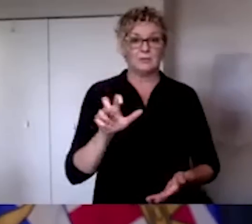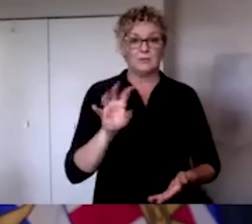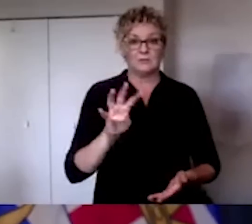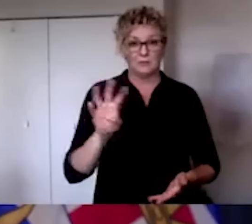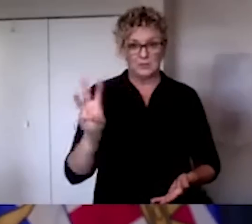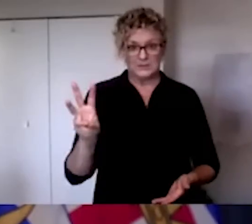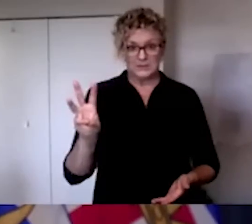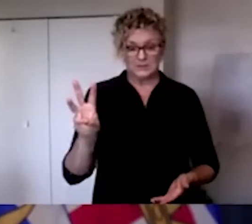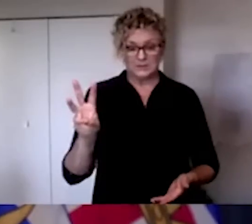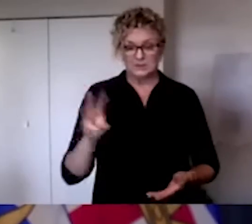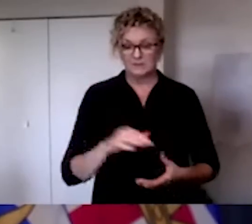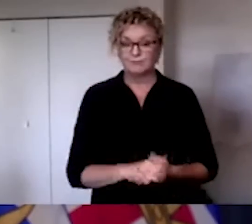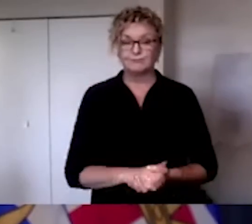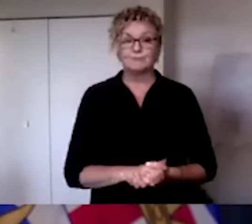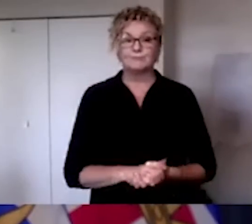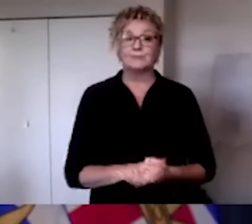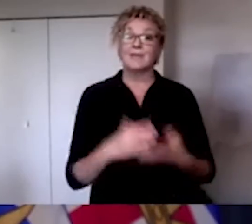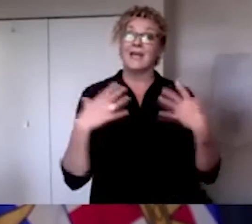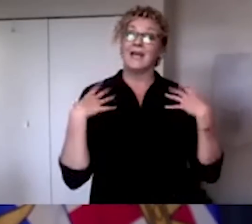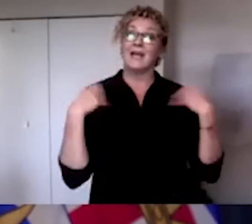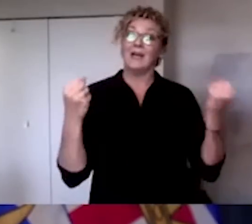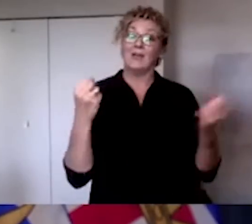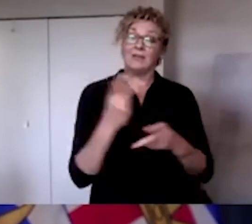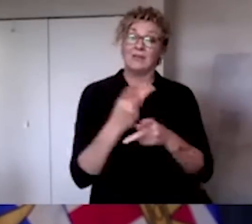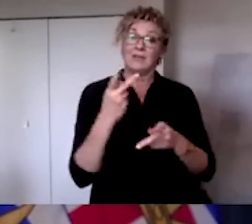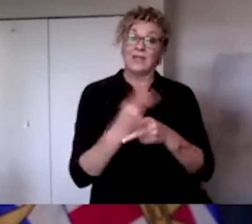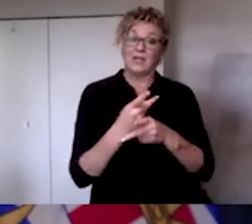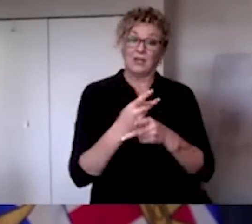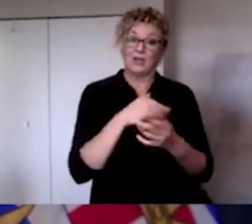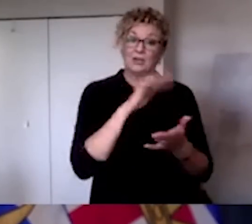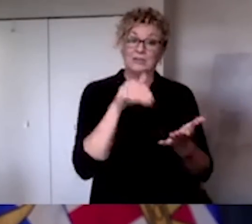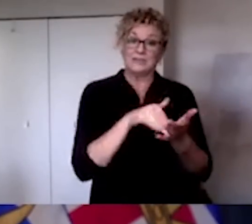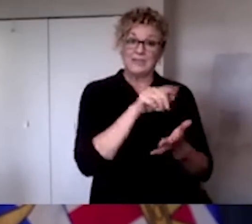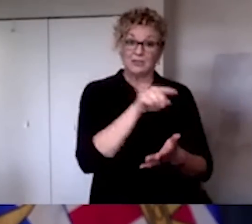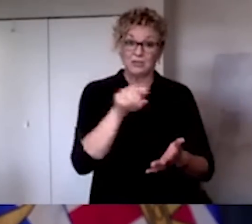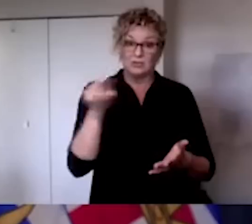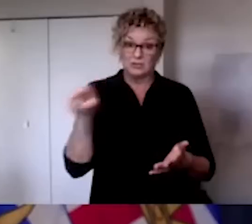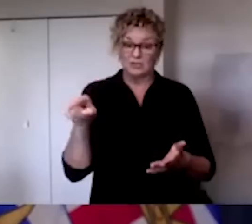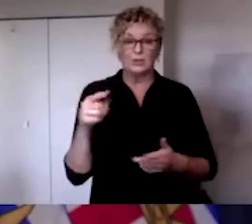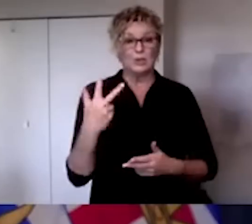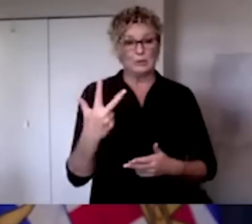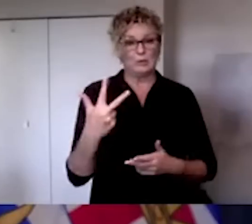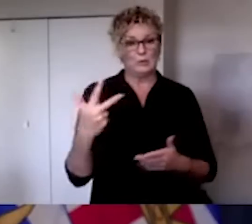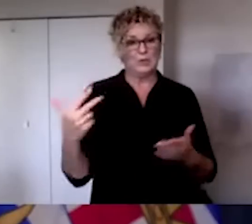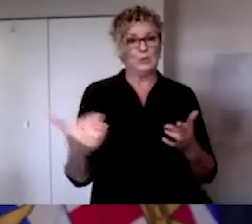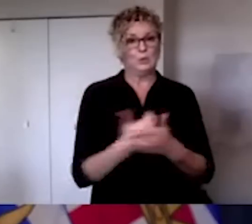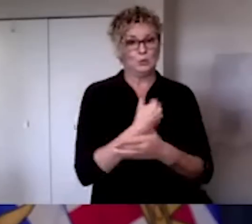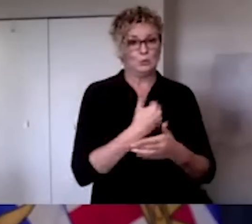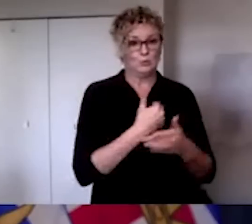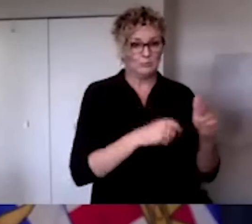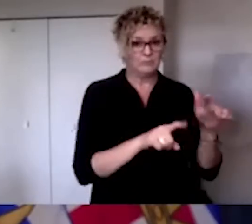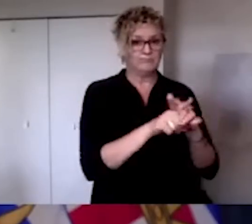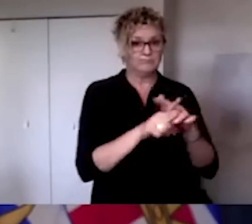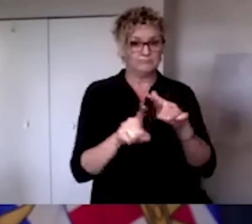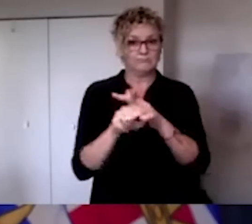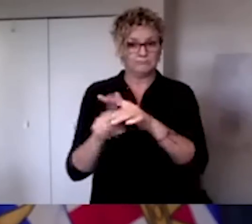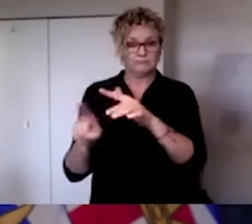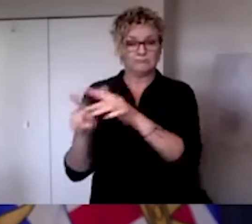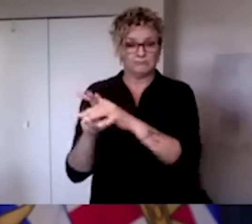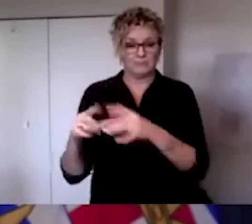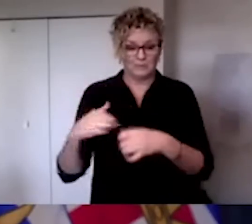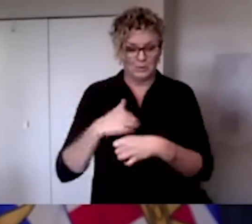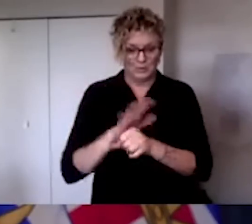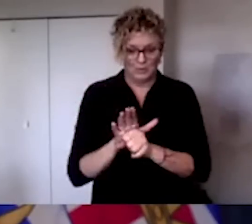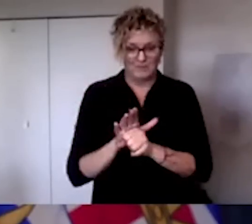3,372 people now under active public health monitoring and 7,346 people who have recovered from